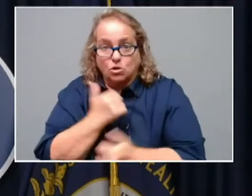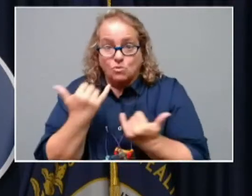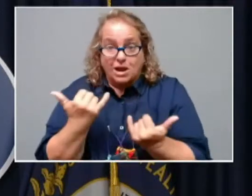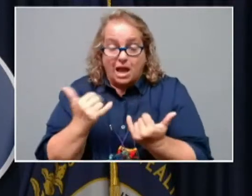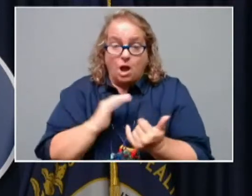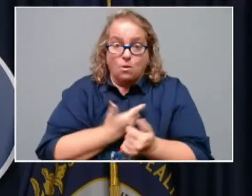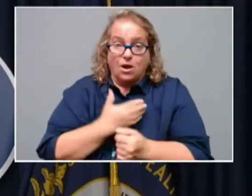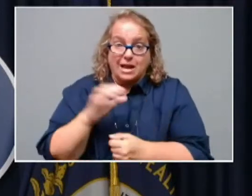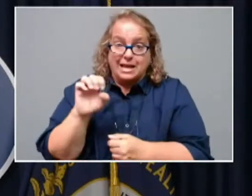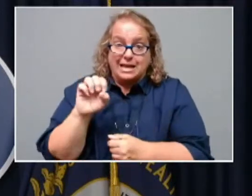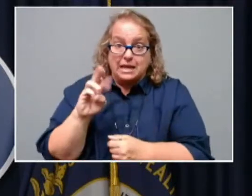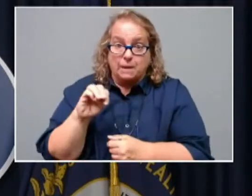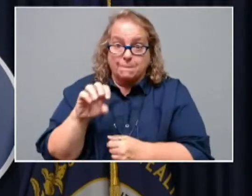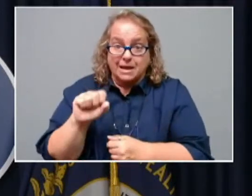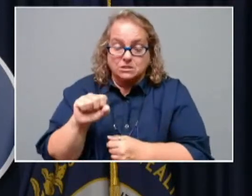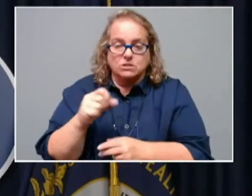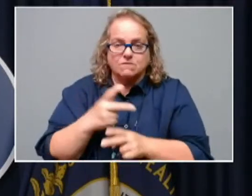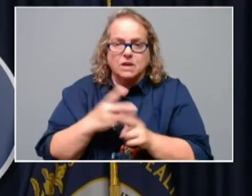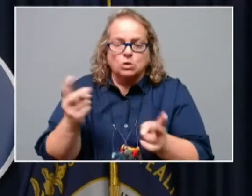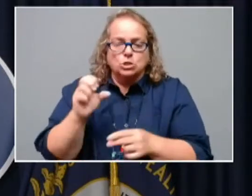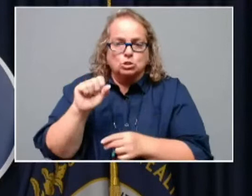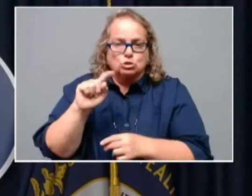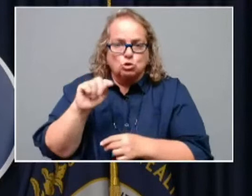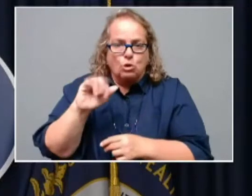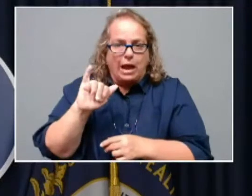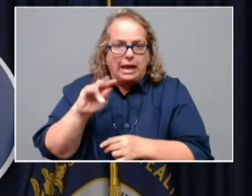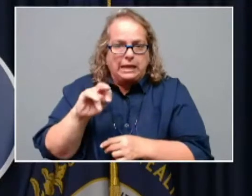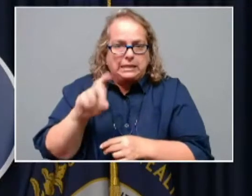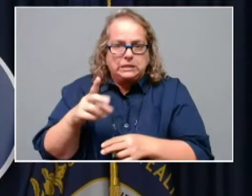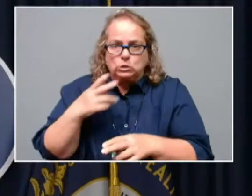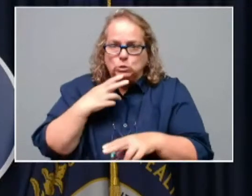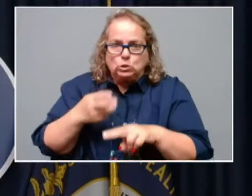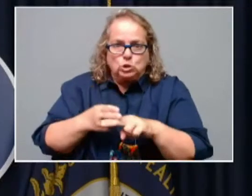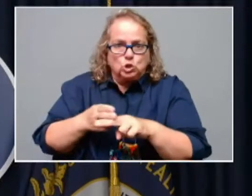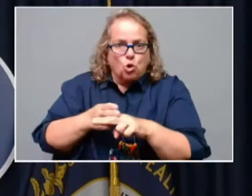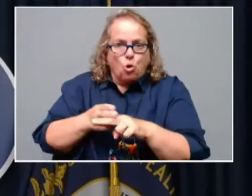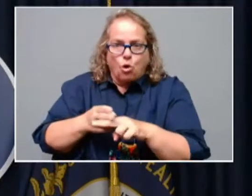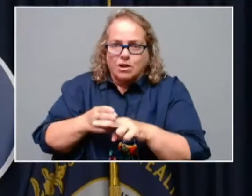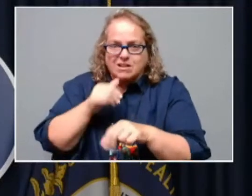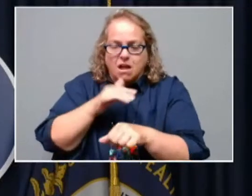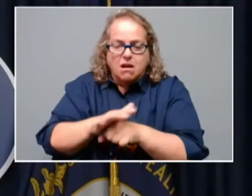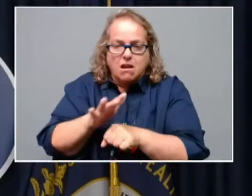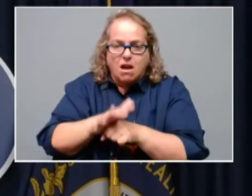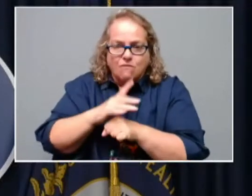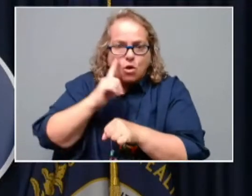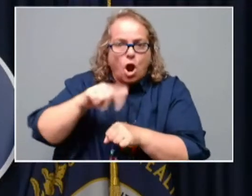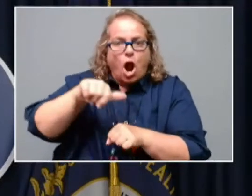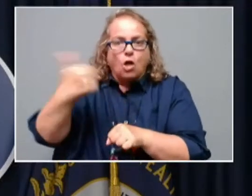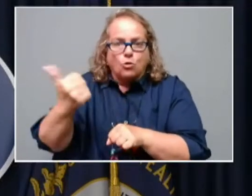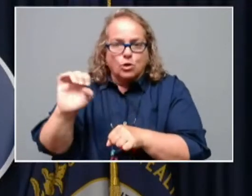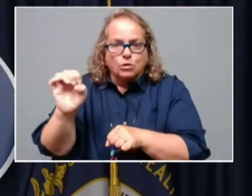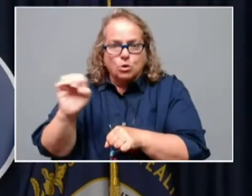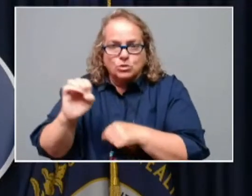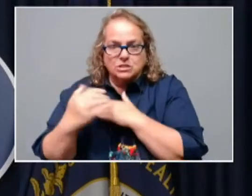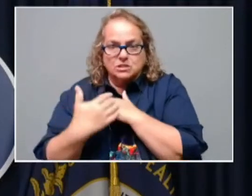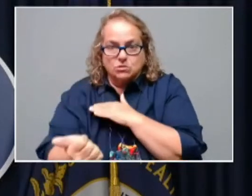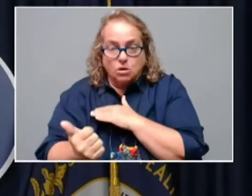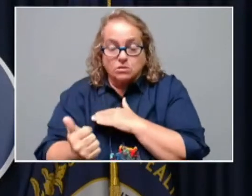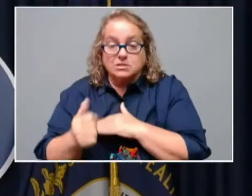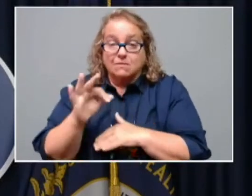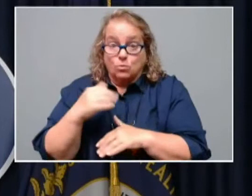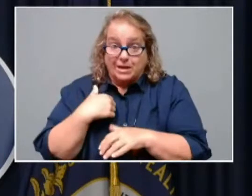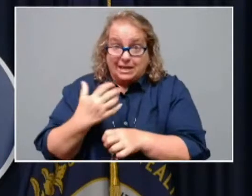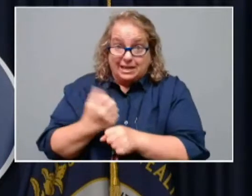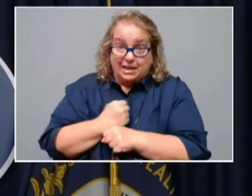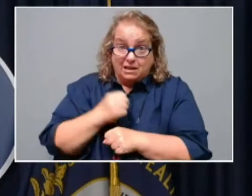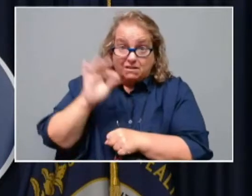worried about doing regular emergency calls. We're looking at having some more help for them in just a second. If we get federal approval, the medical